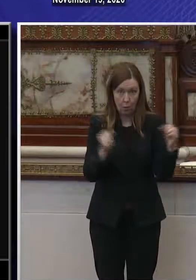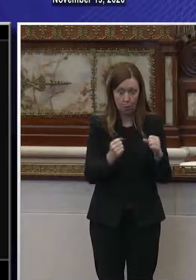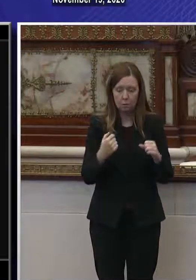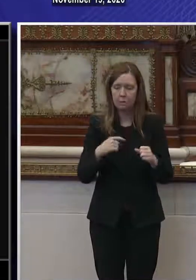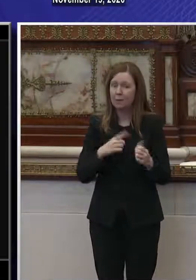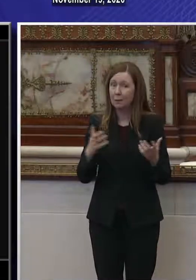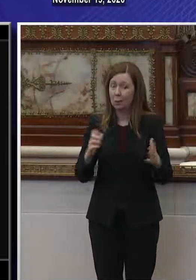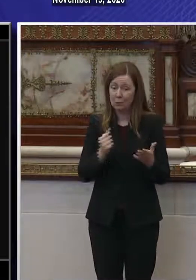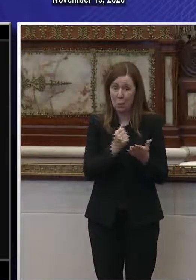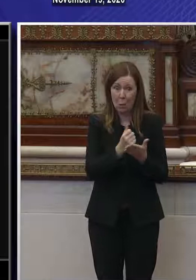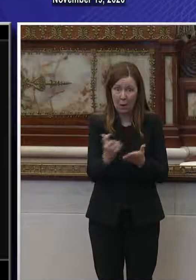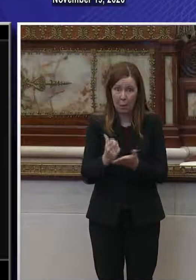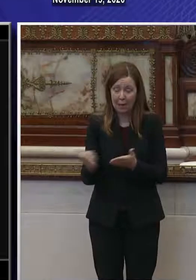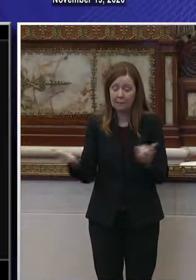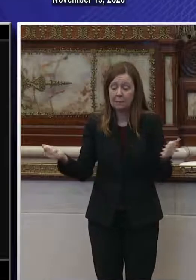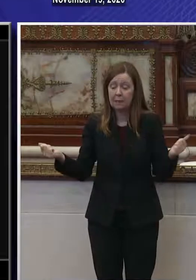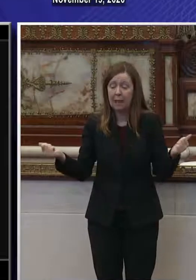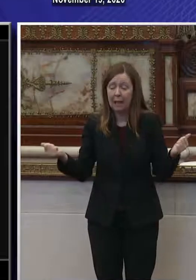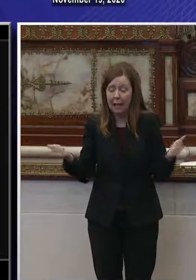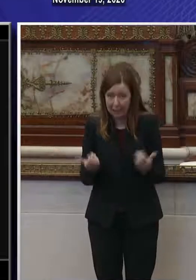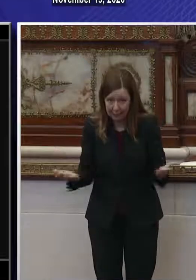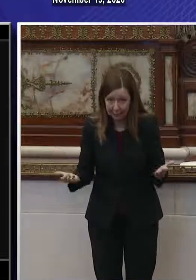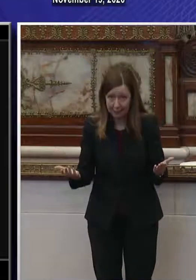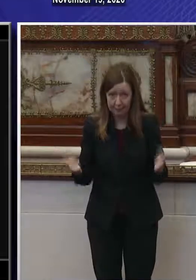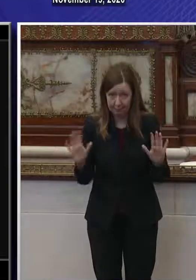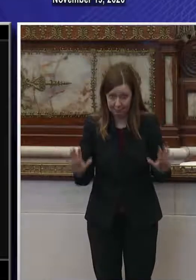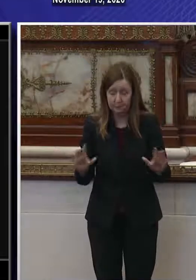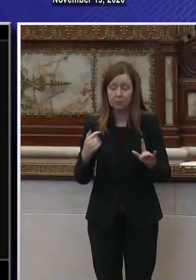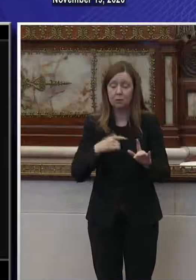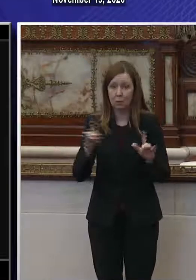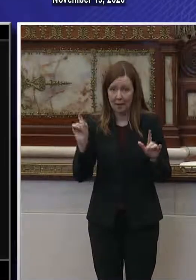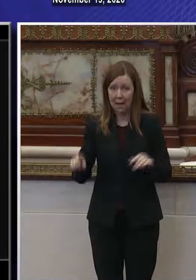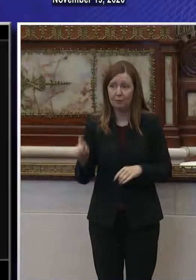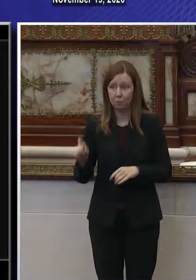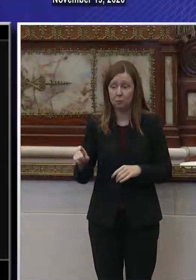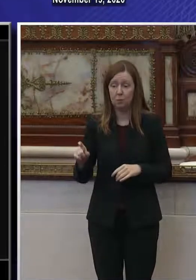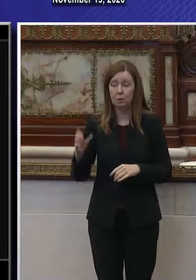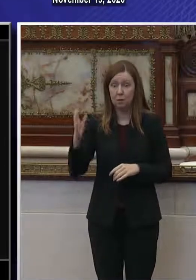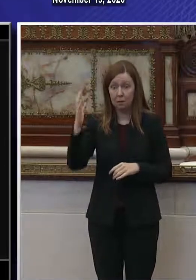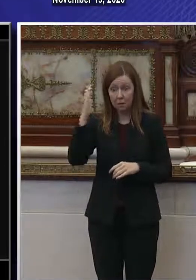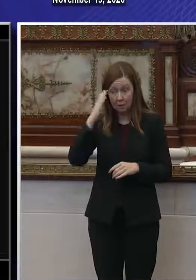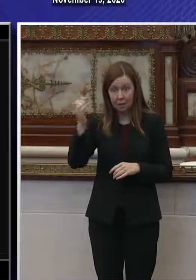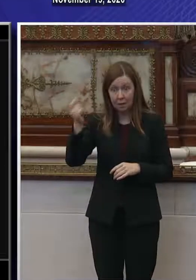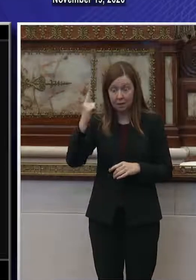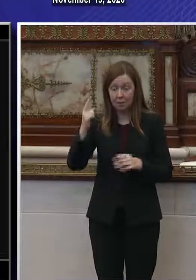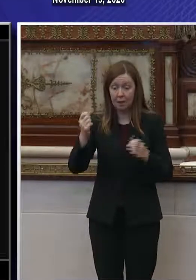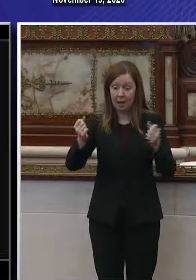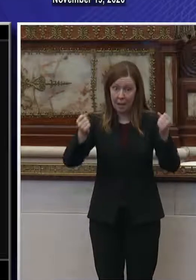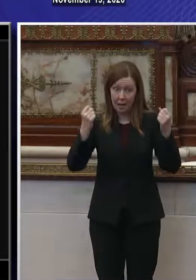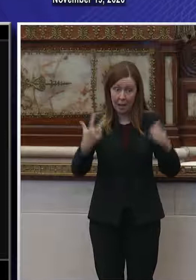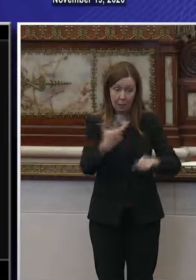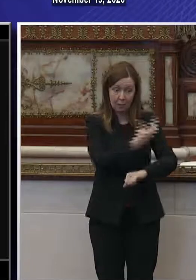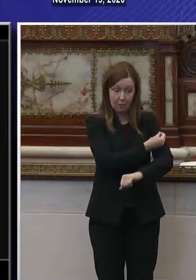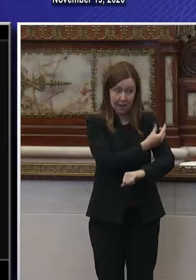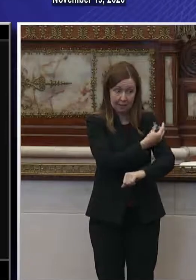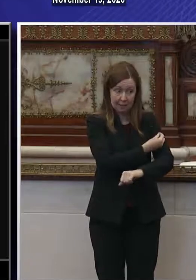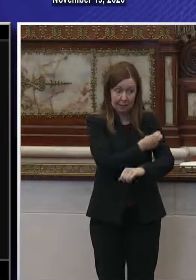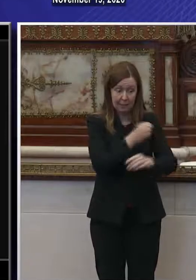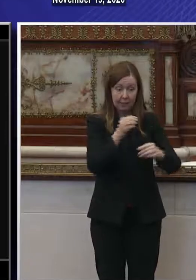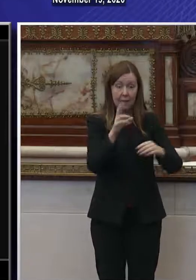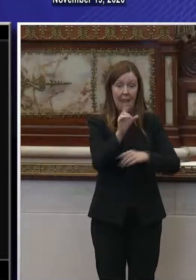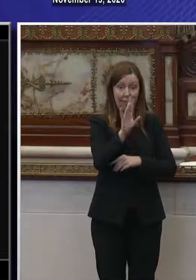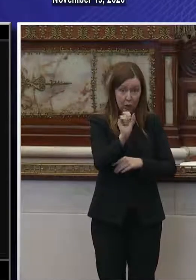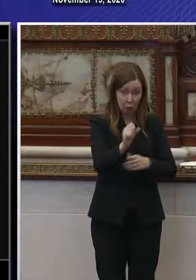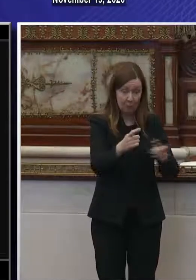don't want to waste a single dose of vaccine, so we're going to have to, knowing the amounts of vaccine in the units